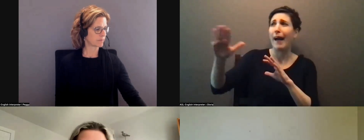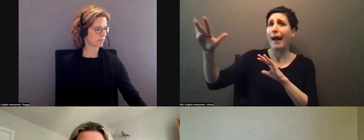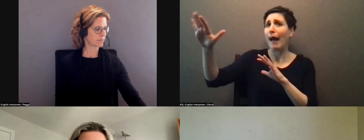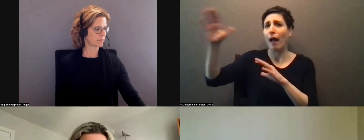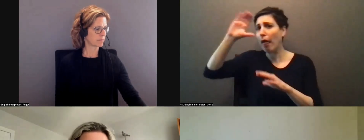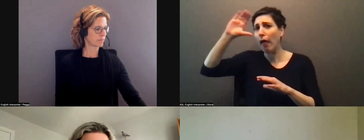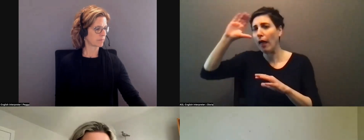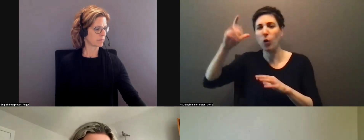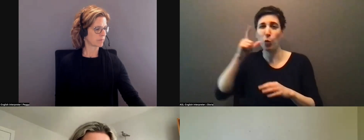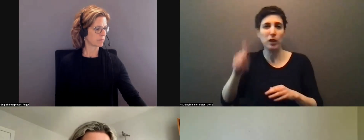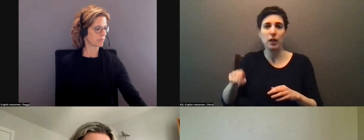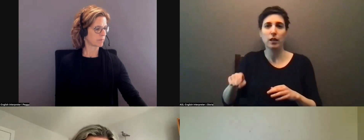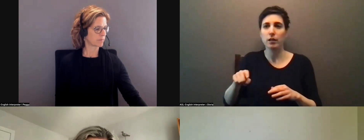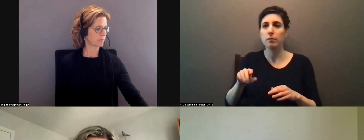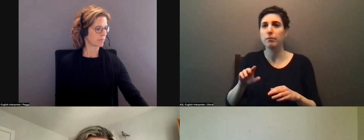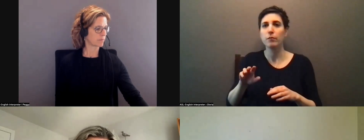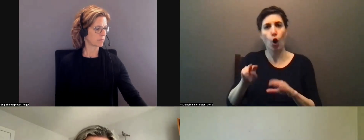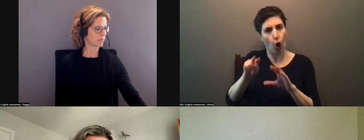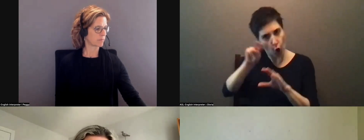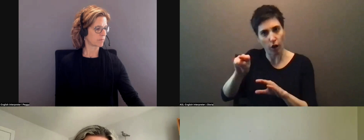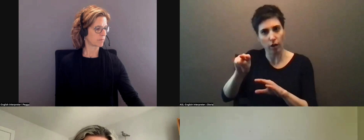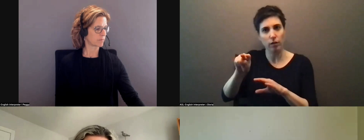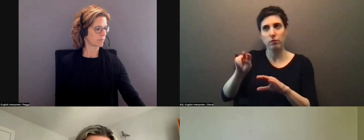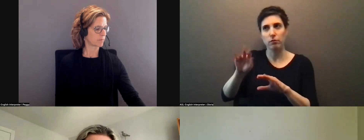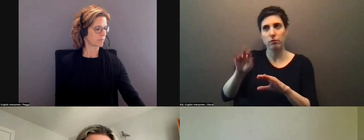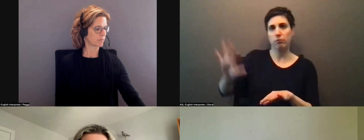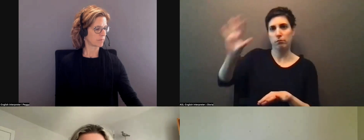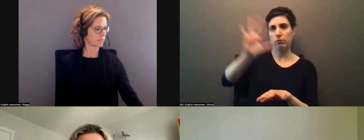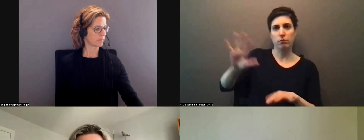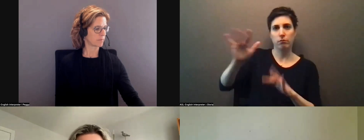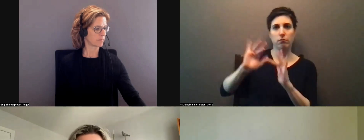information, reducing the time it takes to find it.